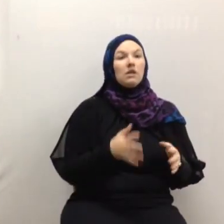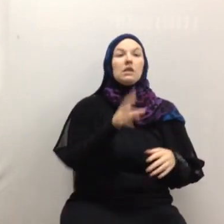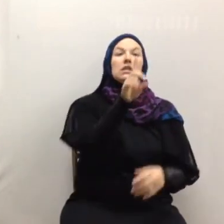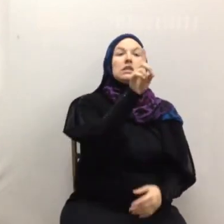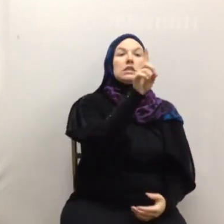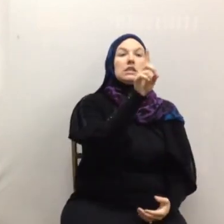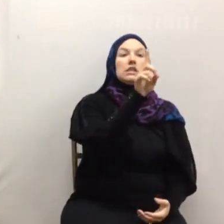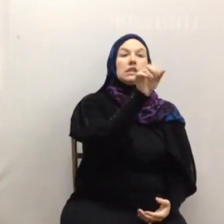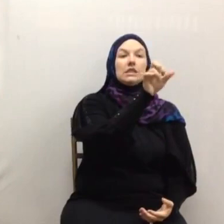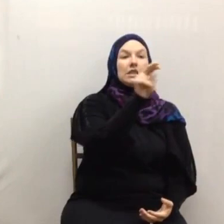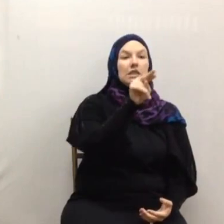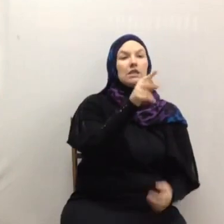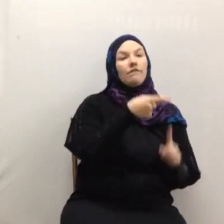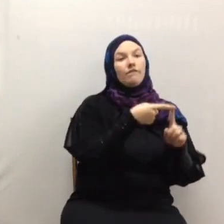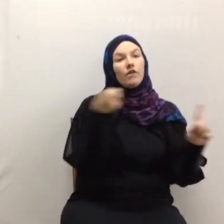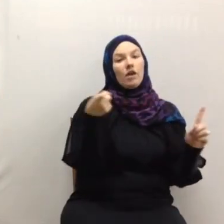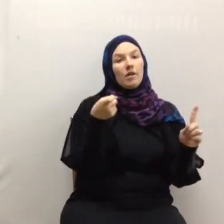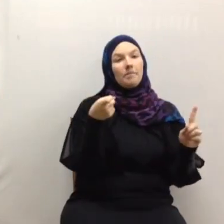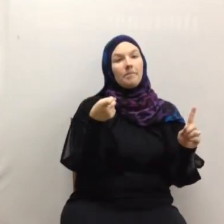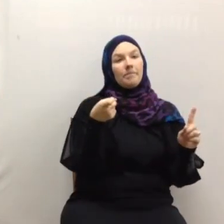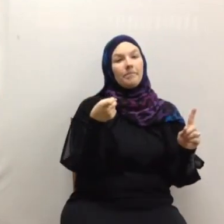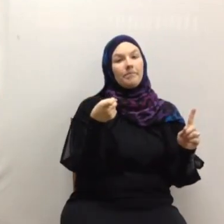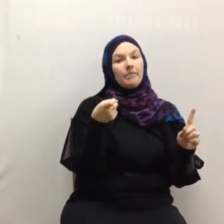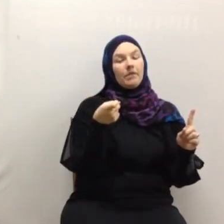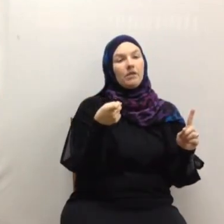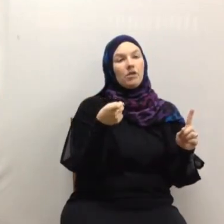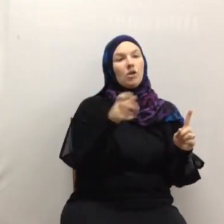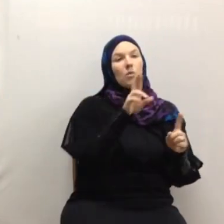word dayana, to give a loan,